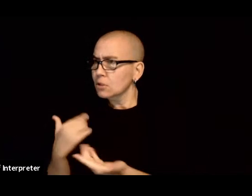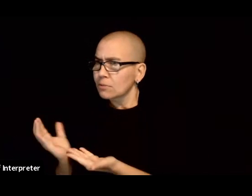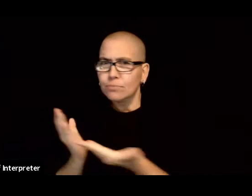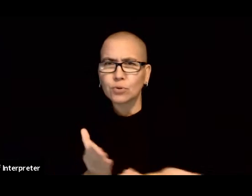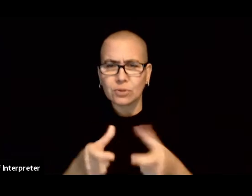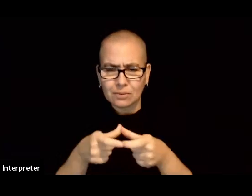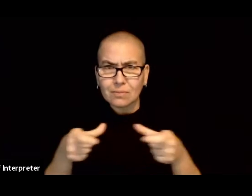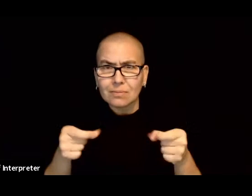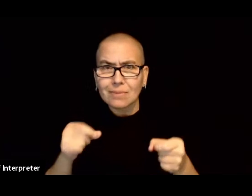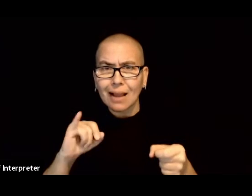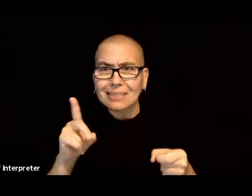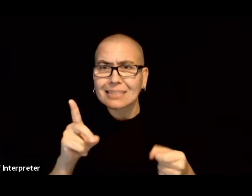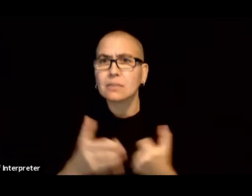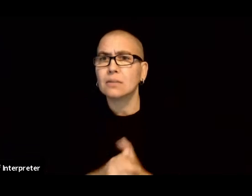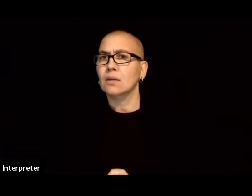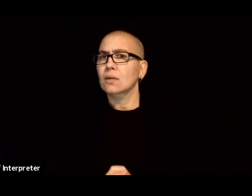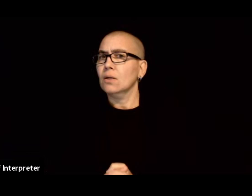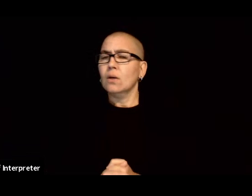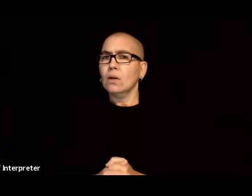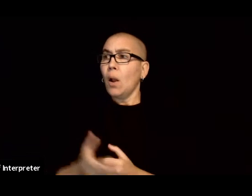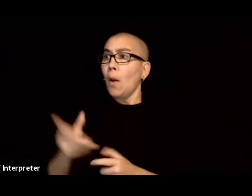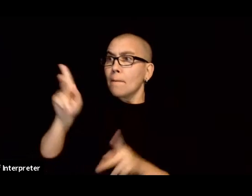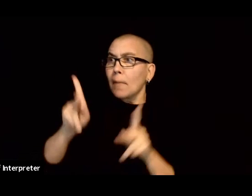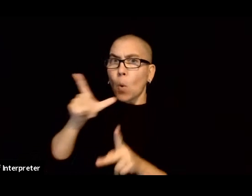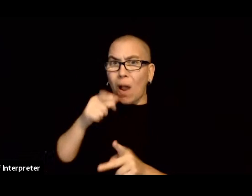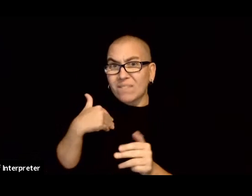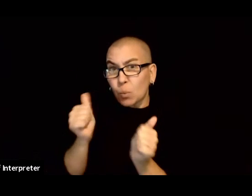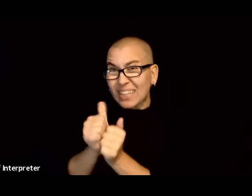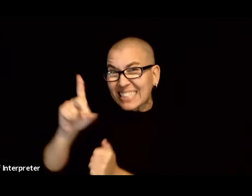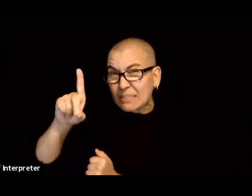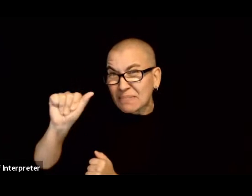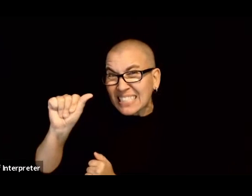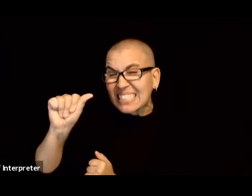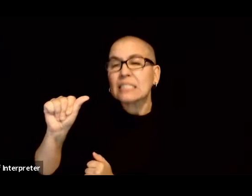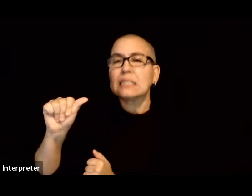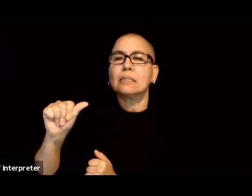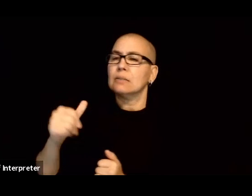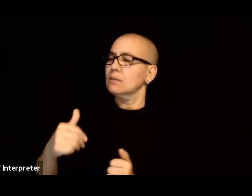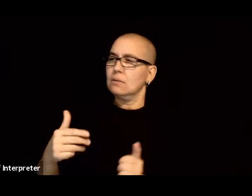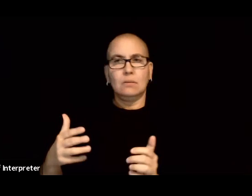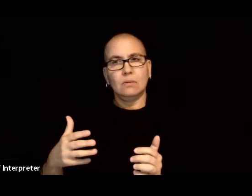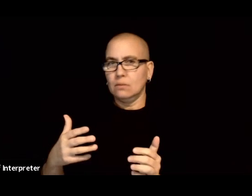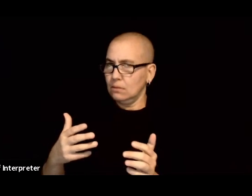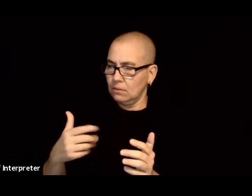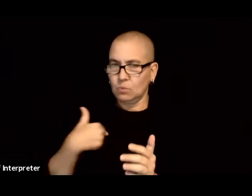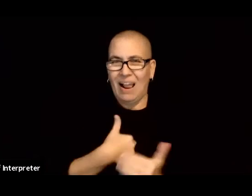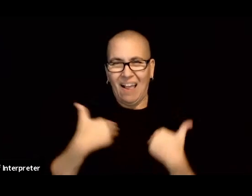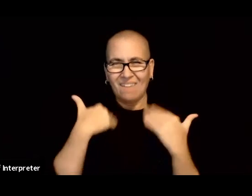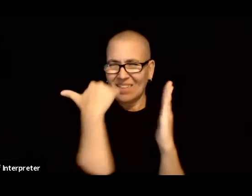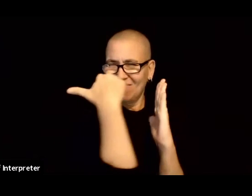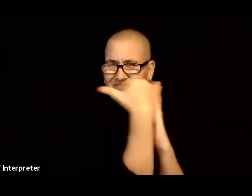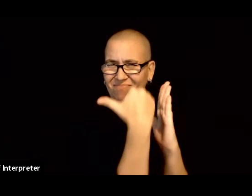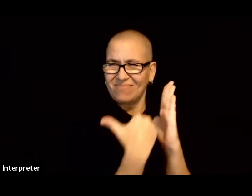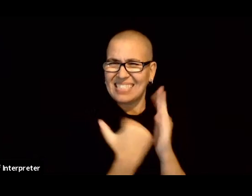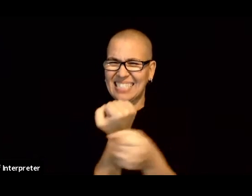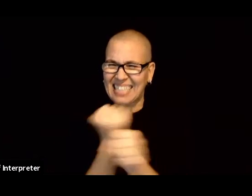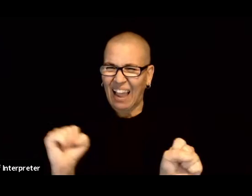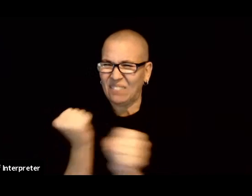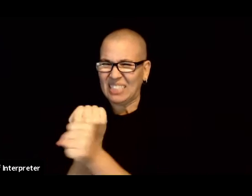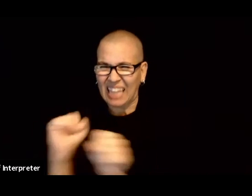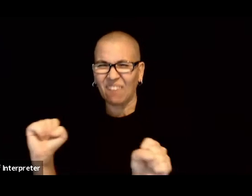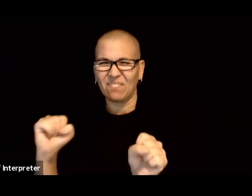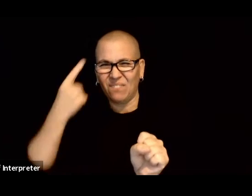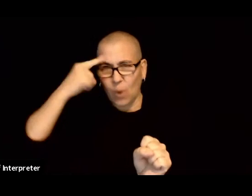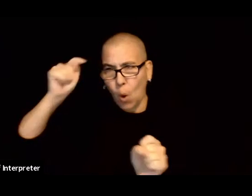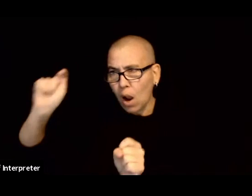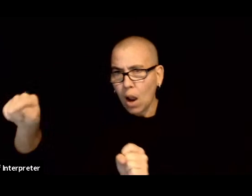disabilities. We have safe voting guidance on our website, and we won't go into all that detail on the call. But one tip we can share